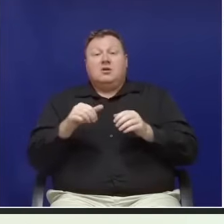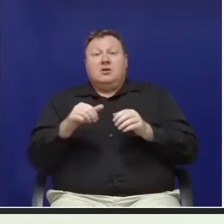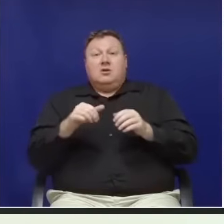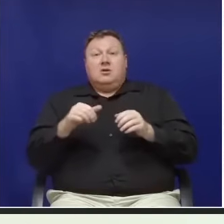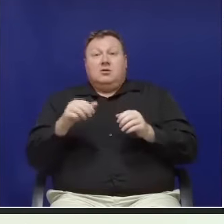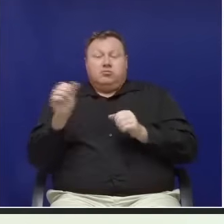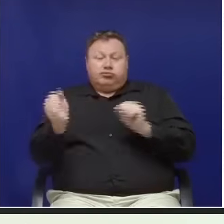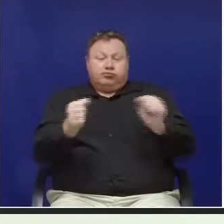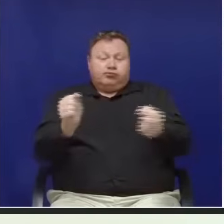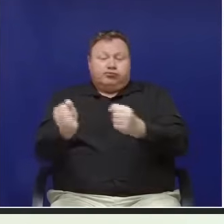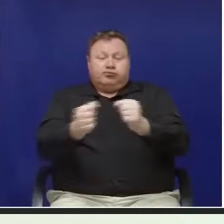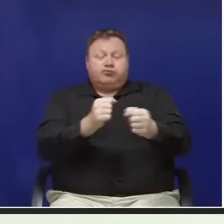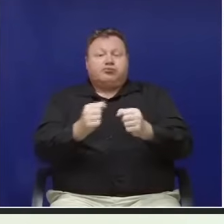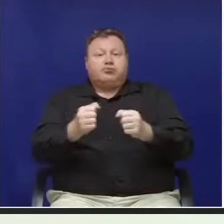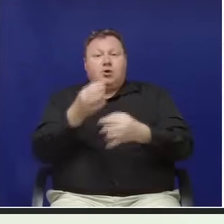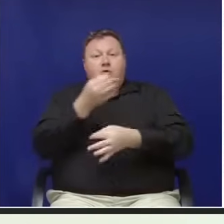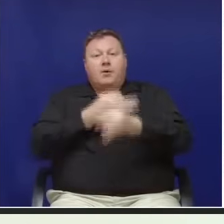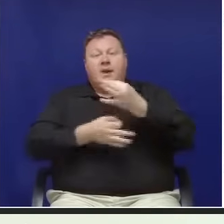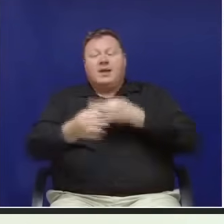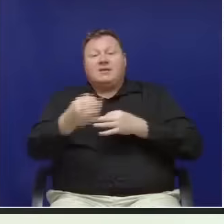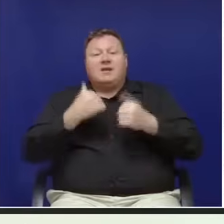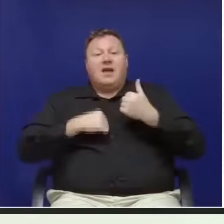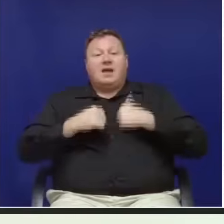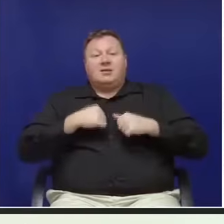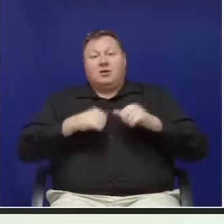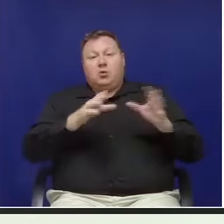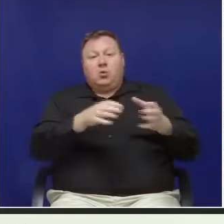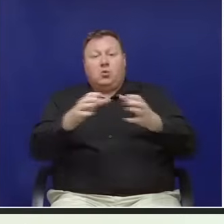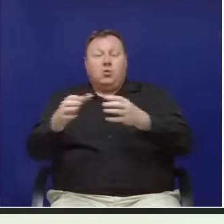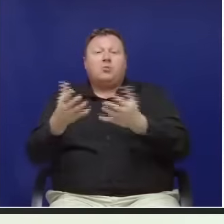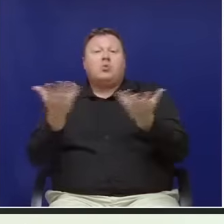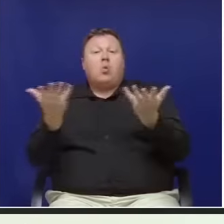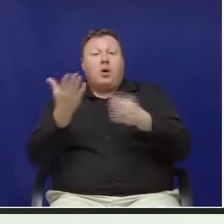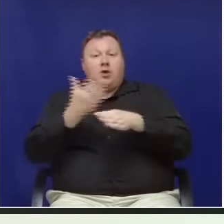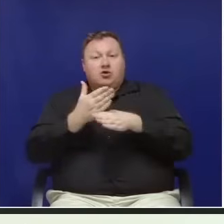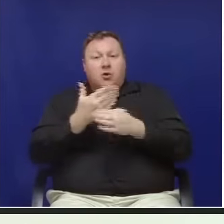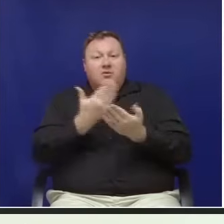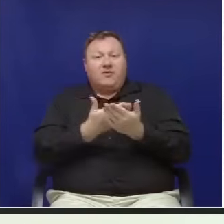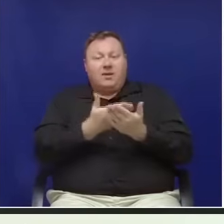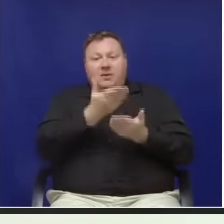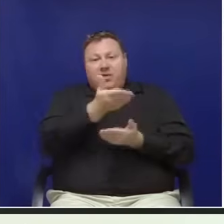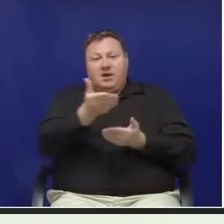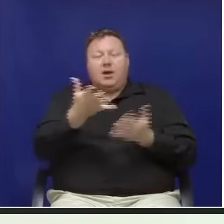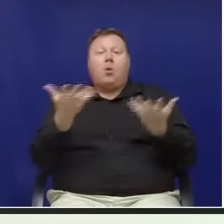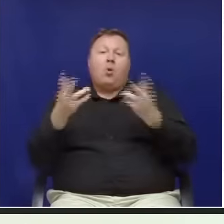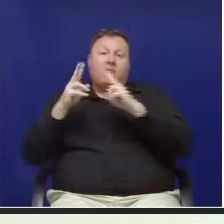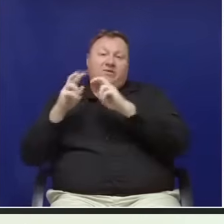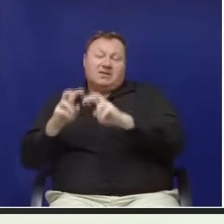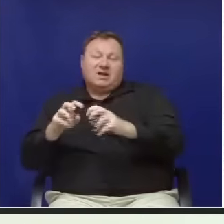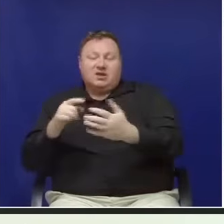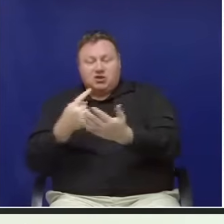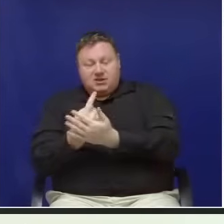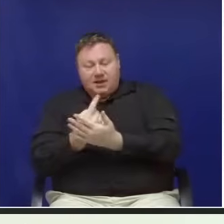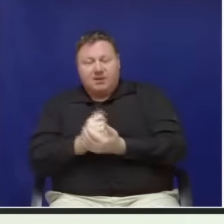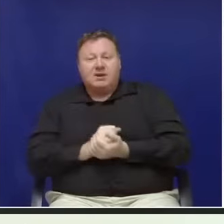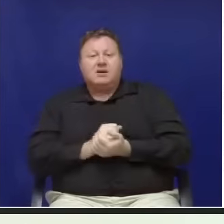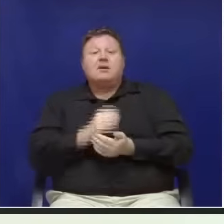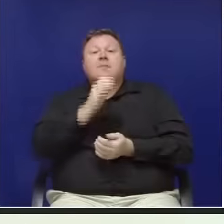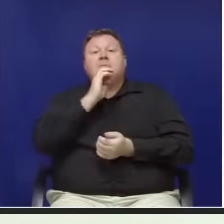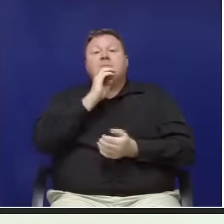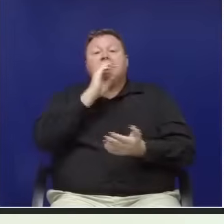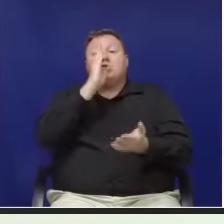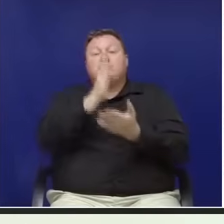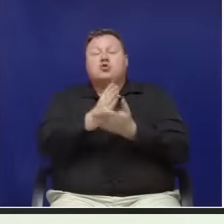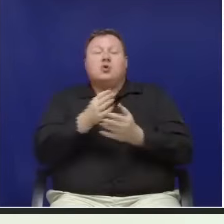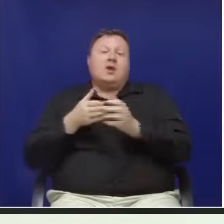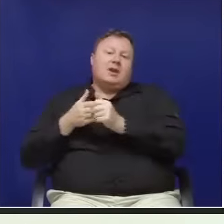the placement of acting incumbents where vacancies or investigations exist, ensure that leadership gaps